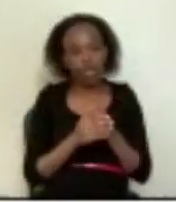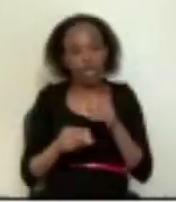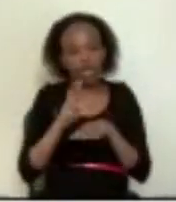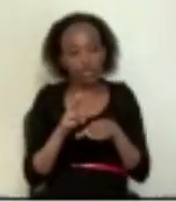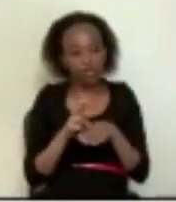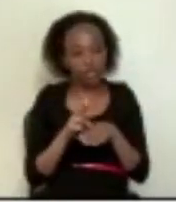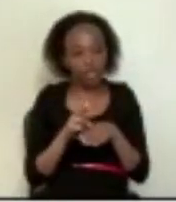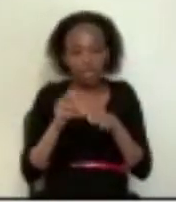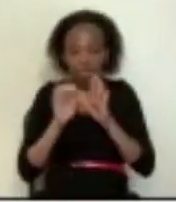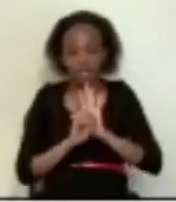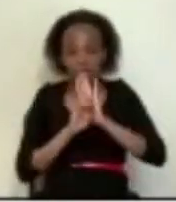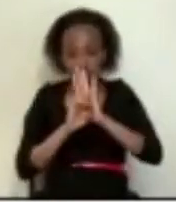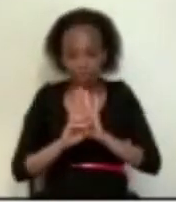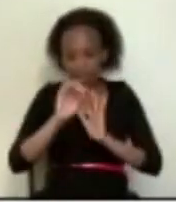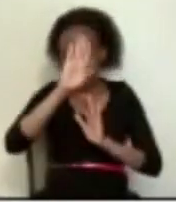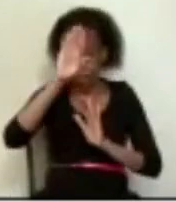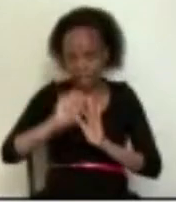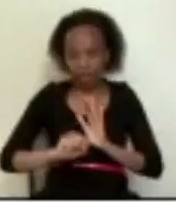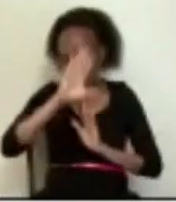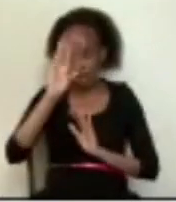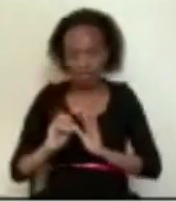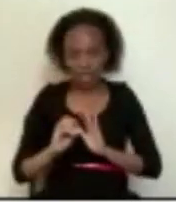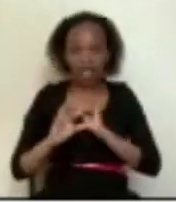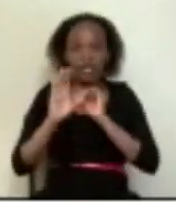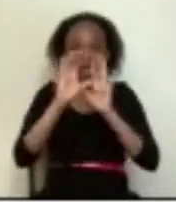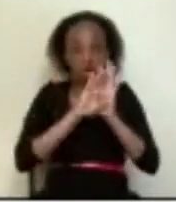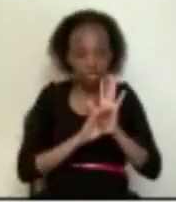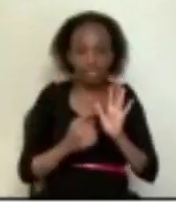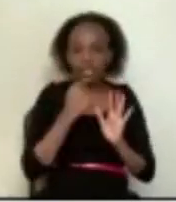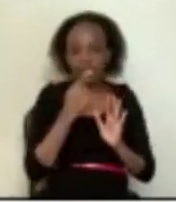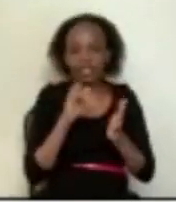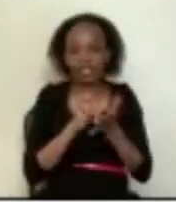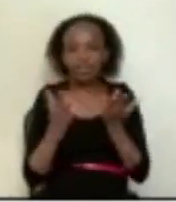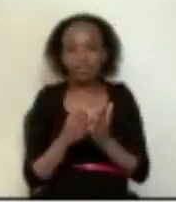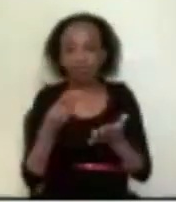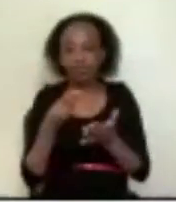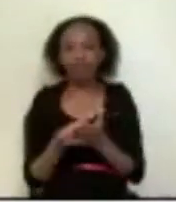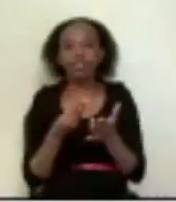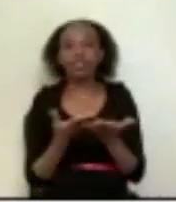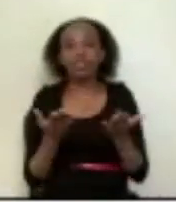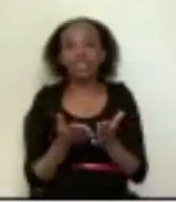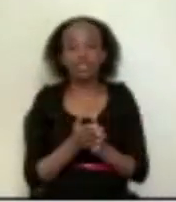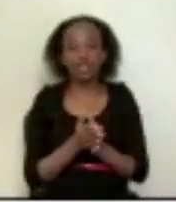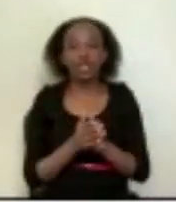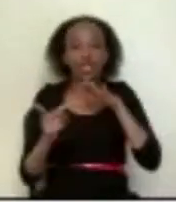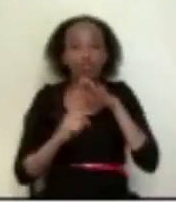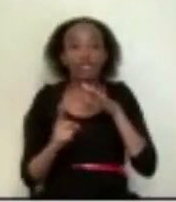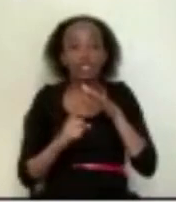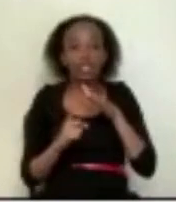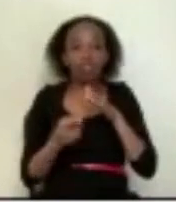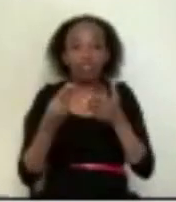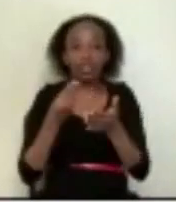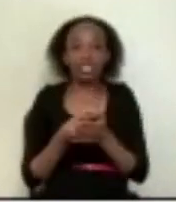South Africa as an example. South Africa's constitution demands that the financial, the Ministry of